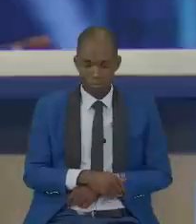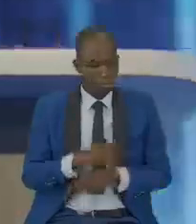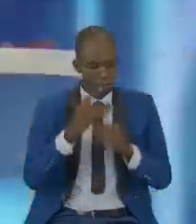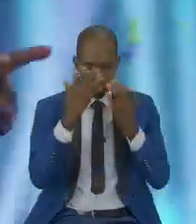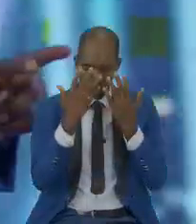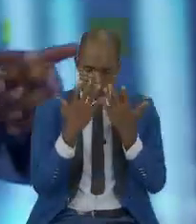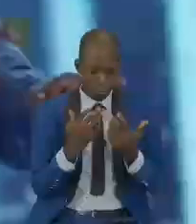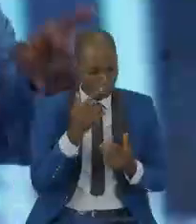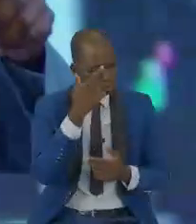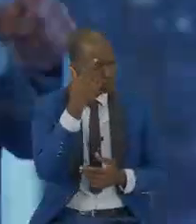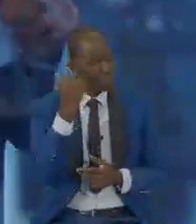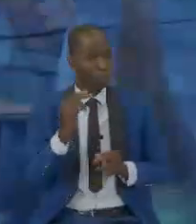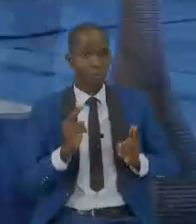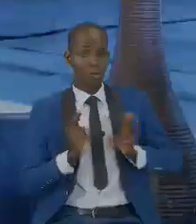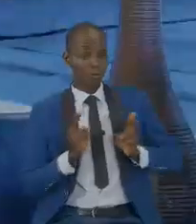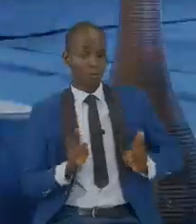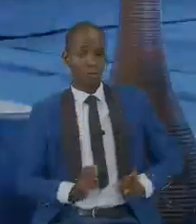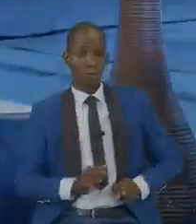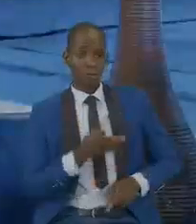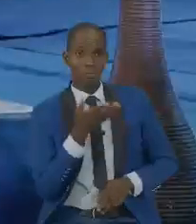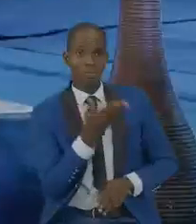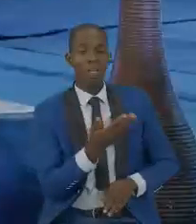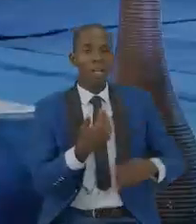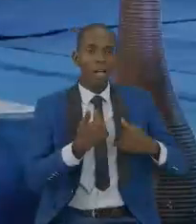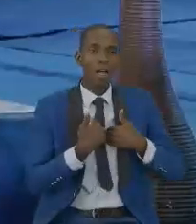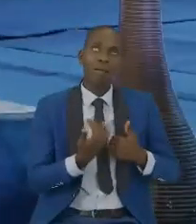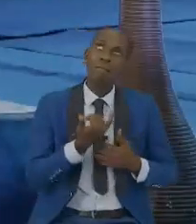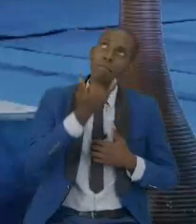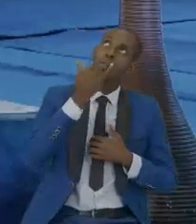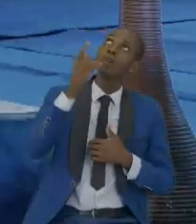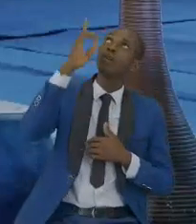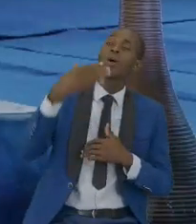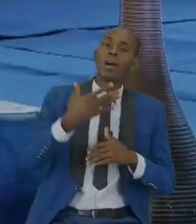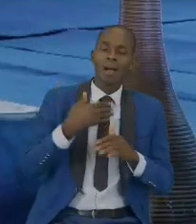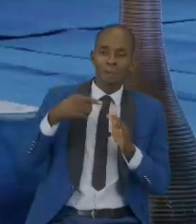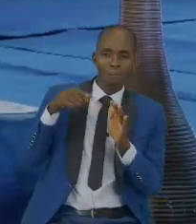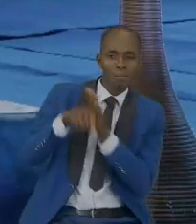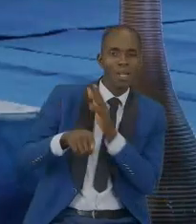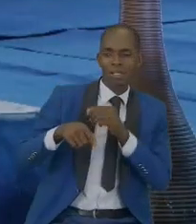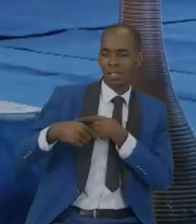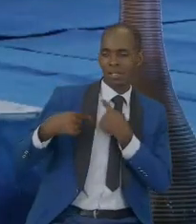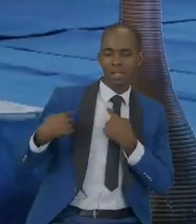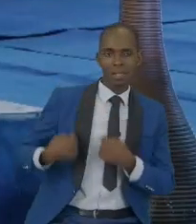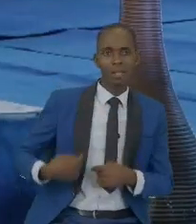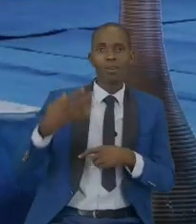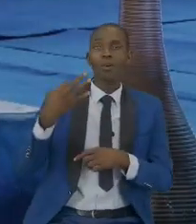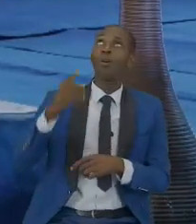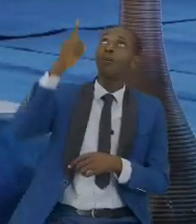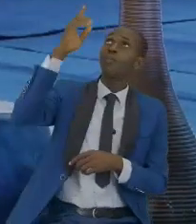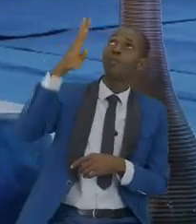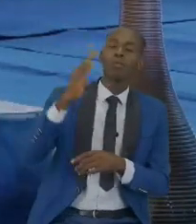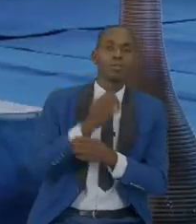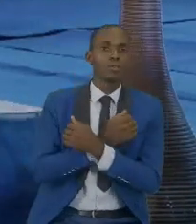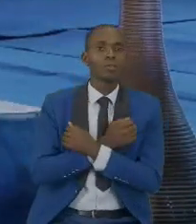mortal man has offended God, and he put a dagger in the heart of the love of God.